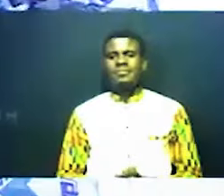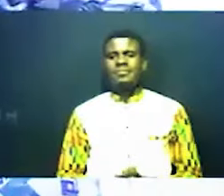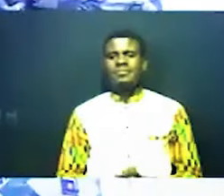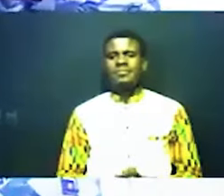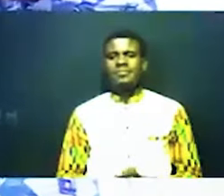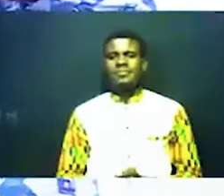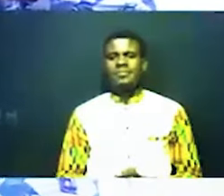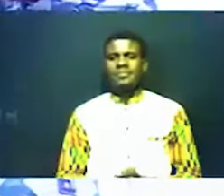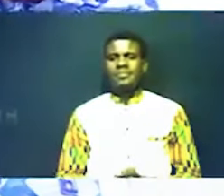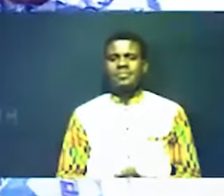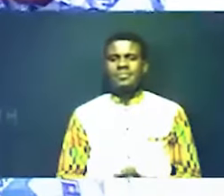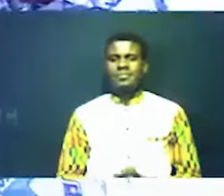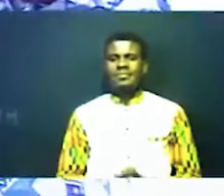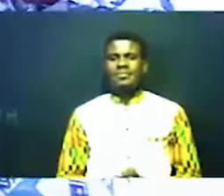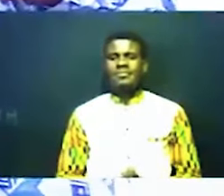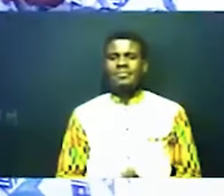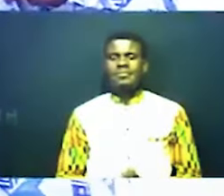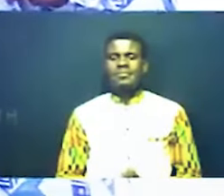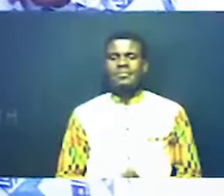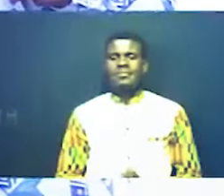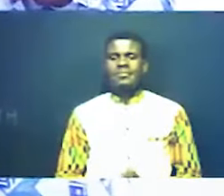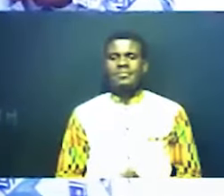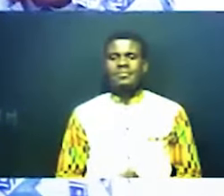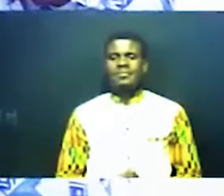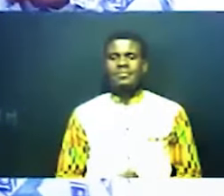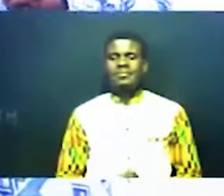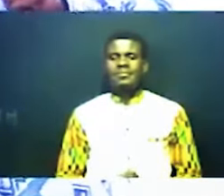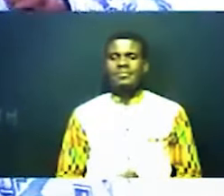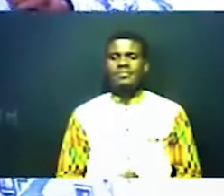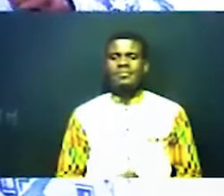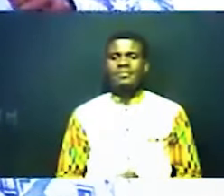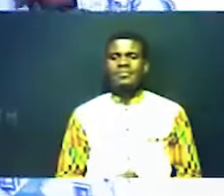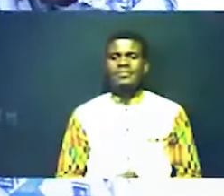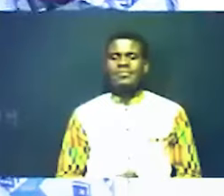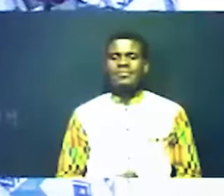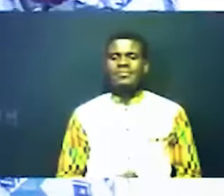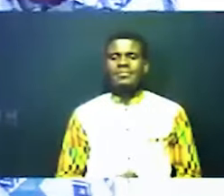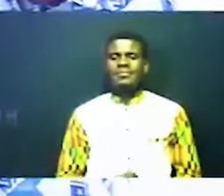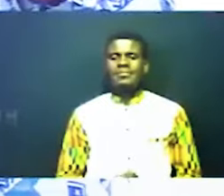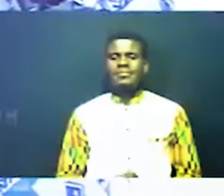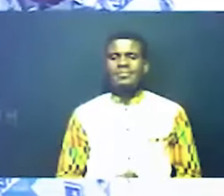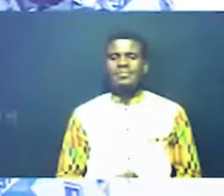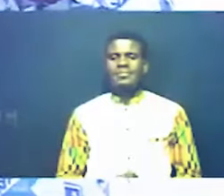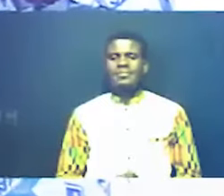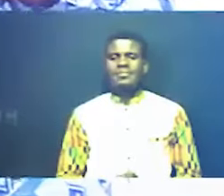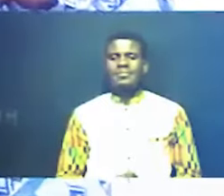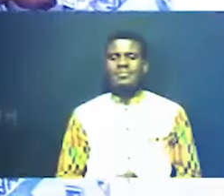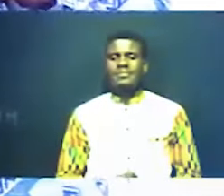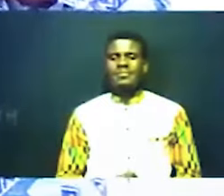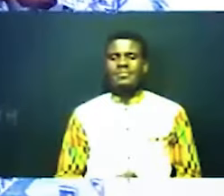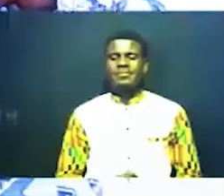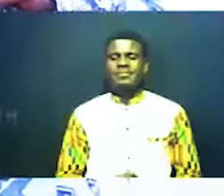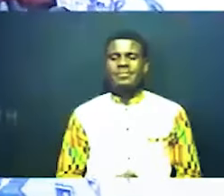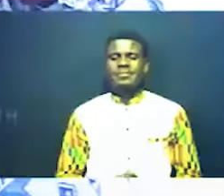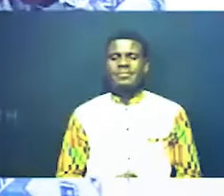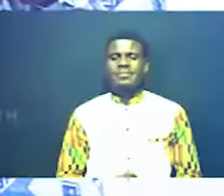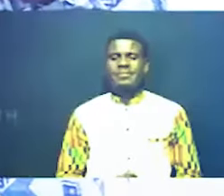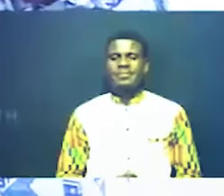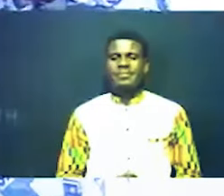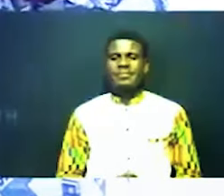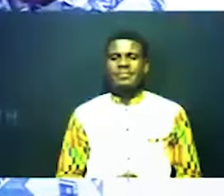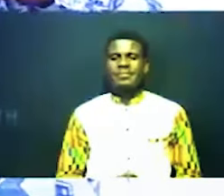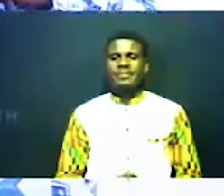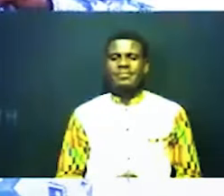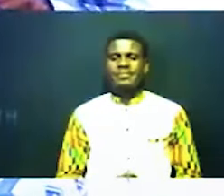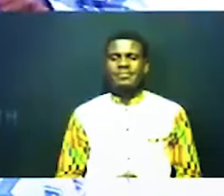adom no ho ankechi na wanyete se ehini nyonnyunu bia emfiri an na emfiri